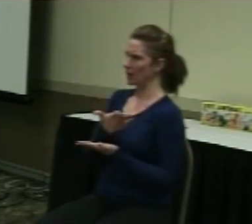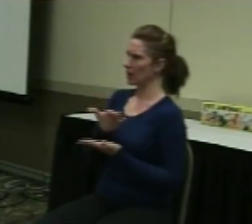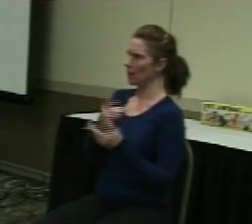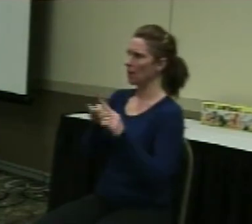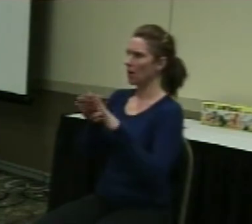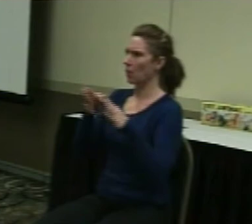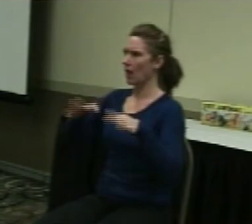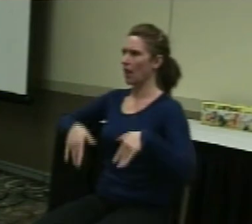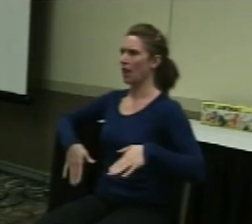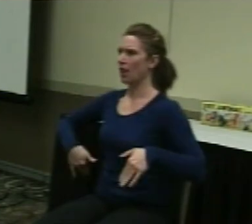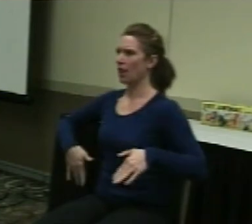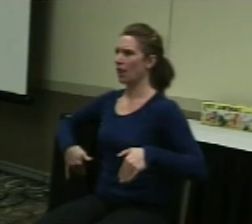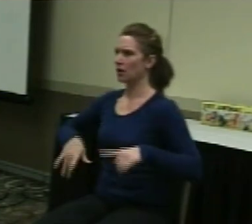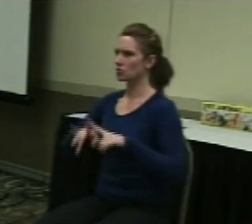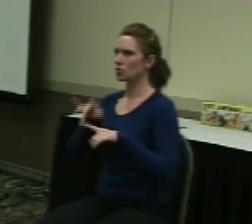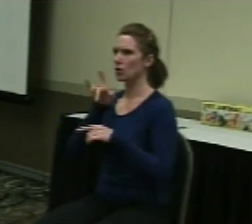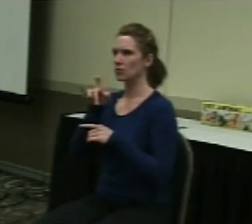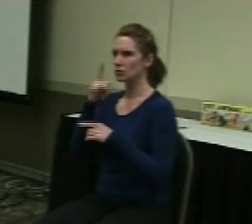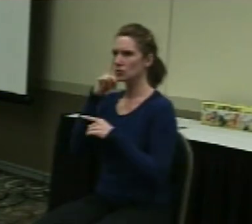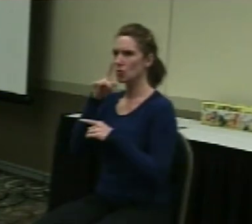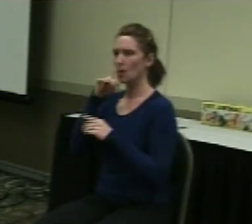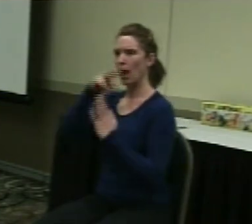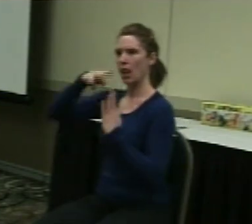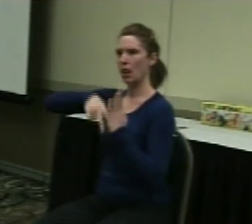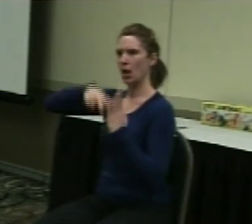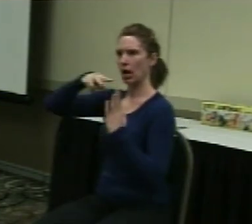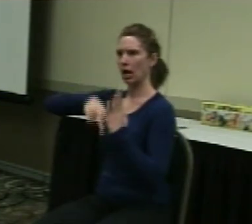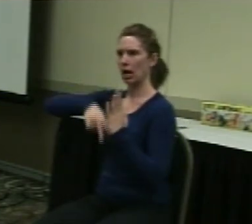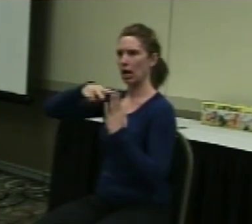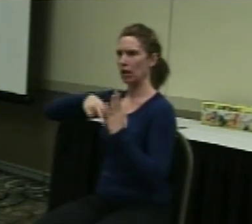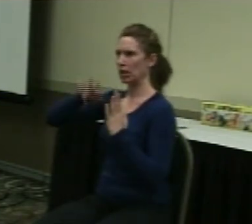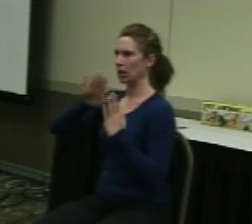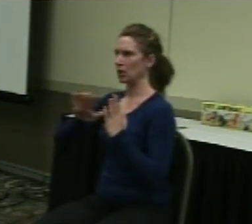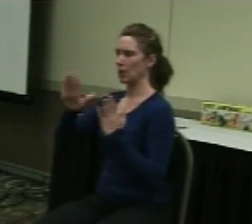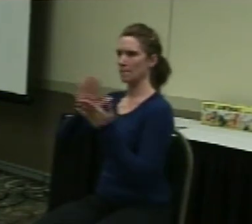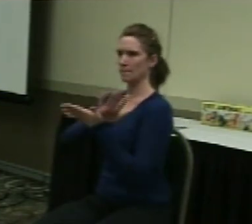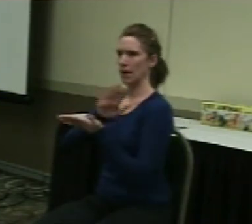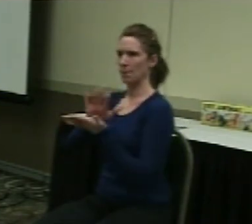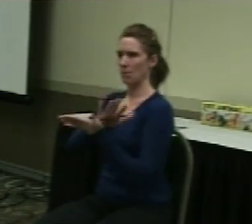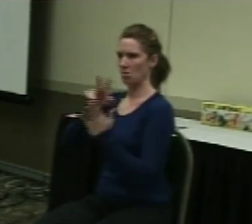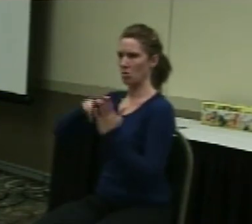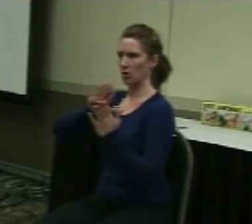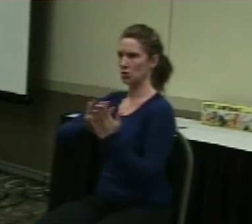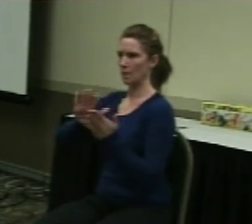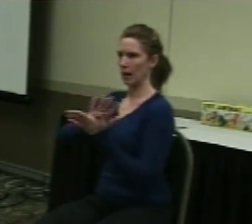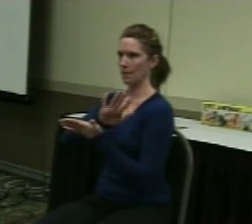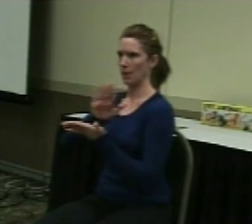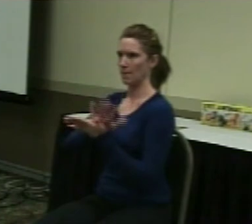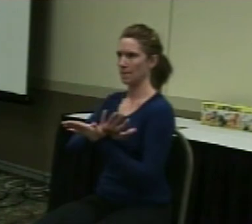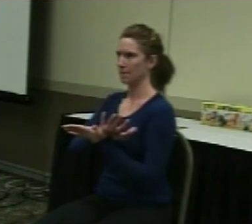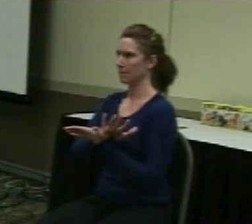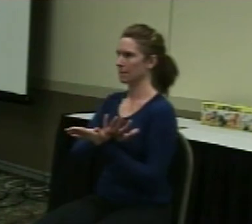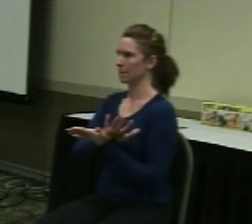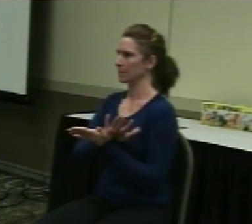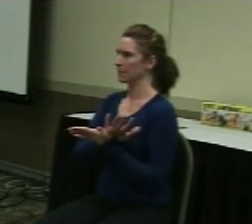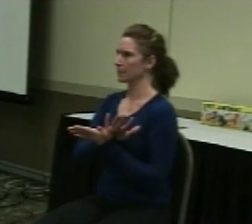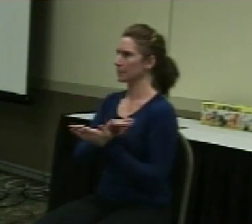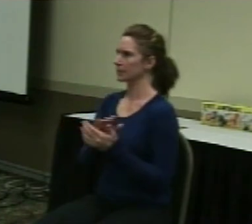so I'll ask you to just look at your little printed packet